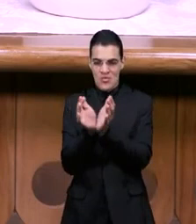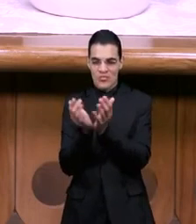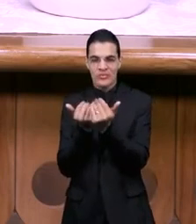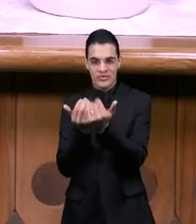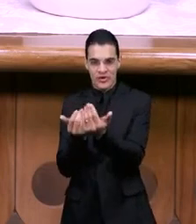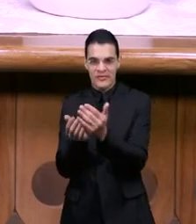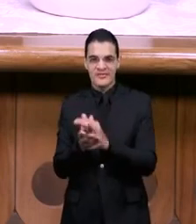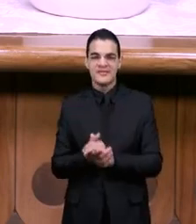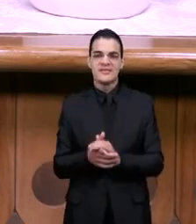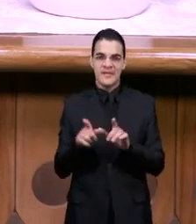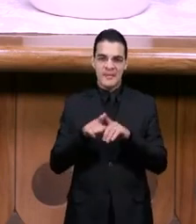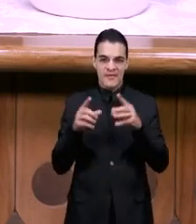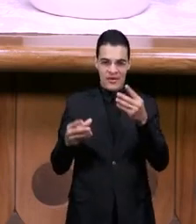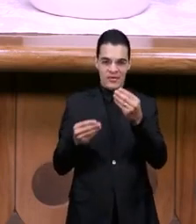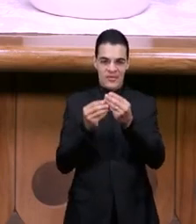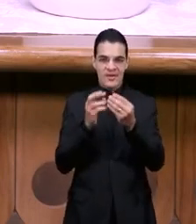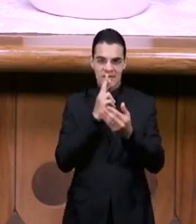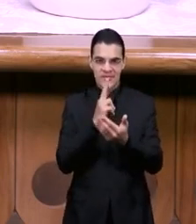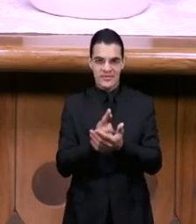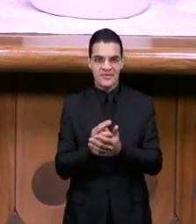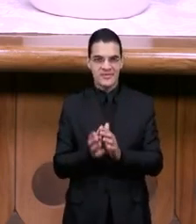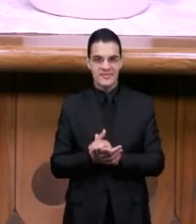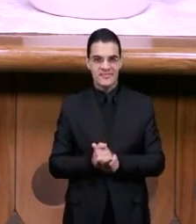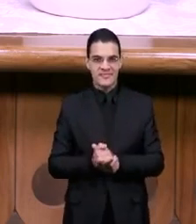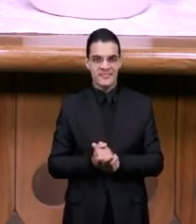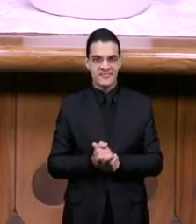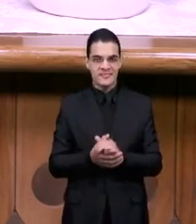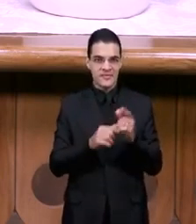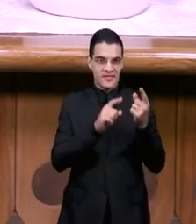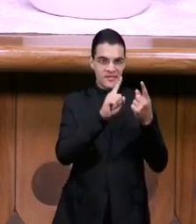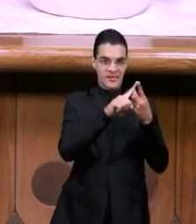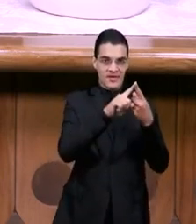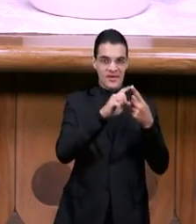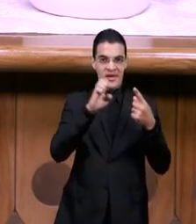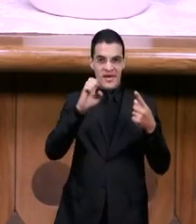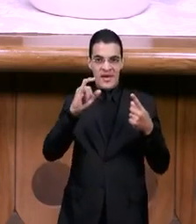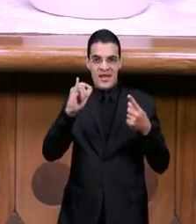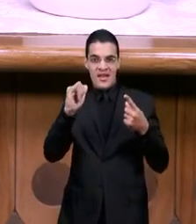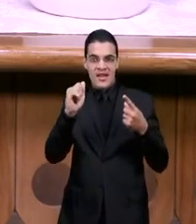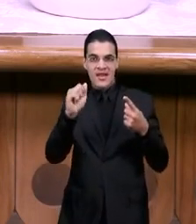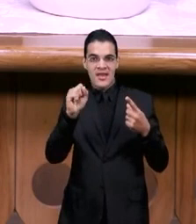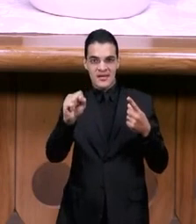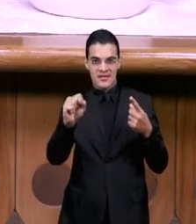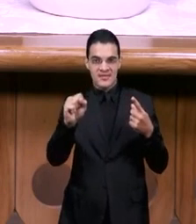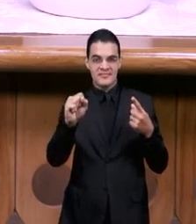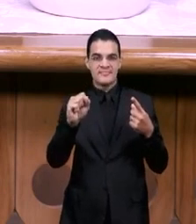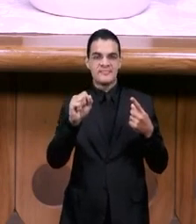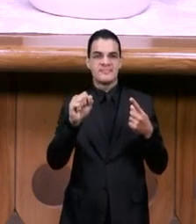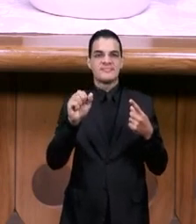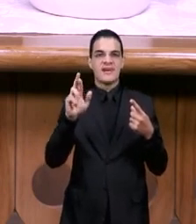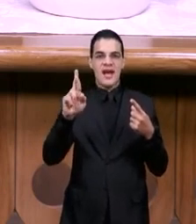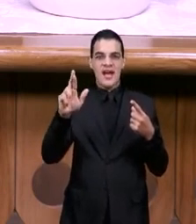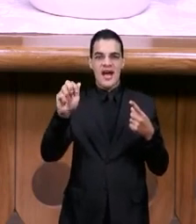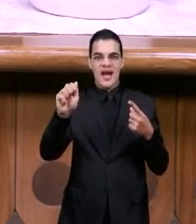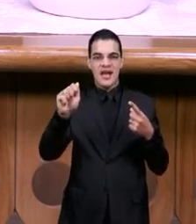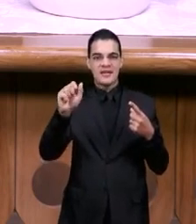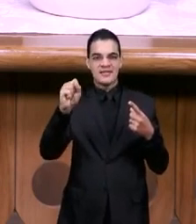Maringá. He will complete this answer. First, let's go to look at Elias Hatta. He is from Bella